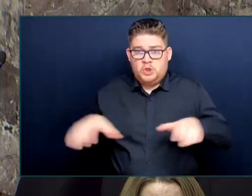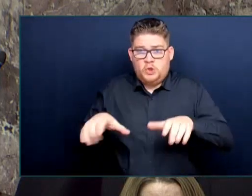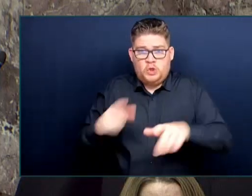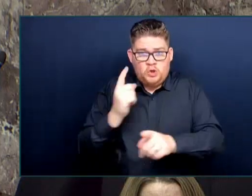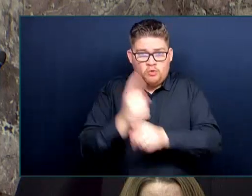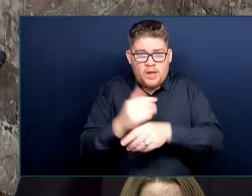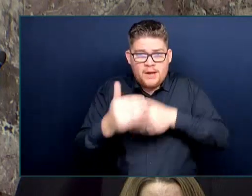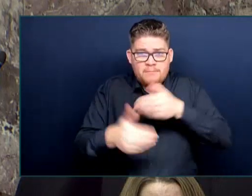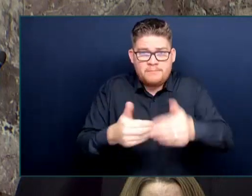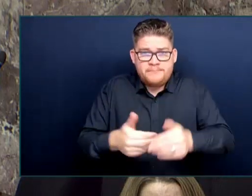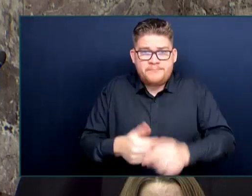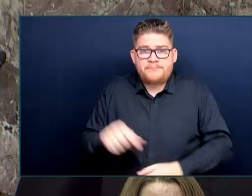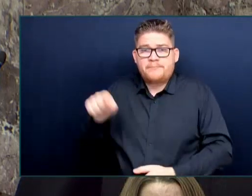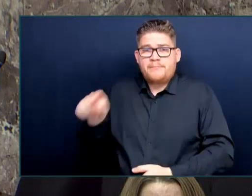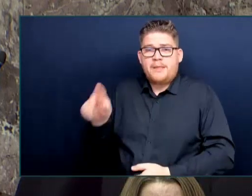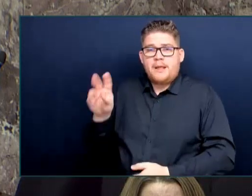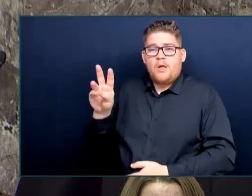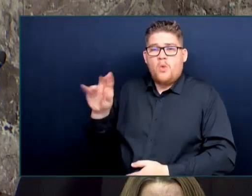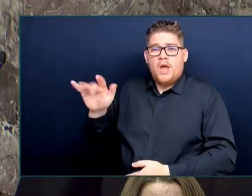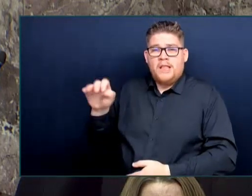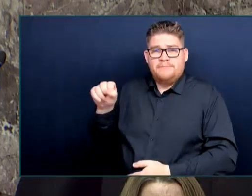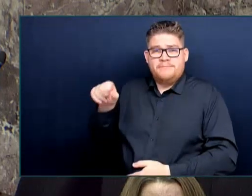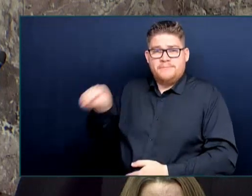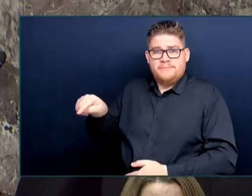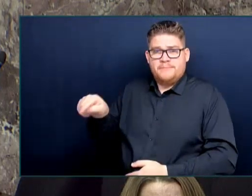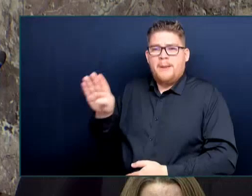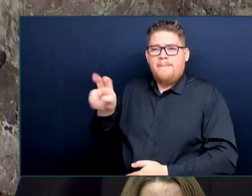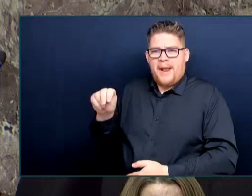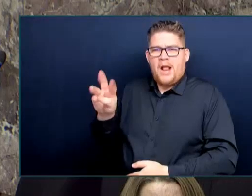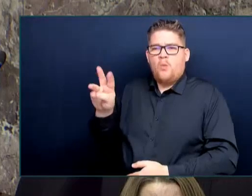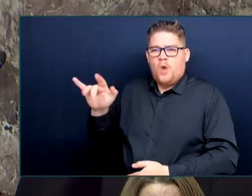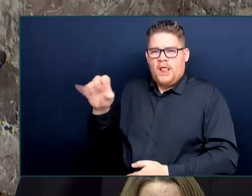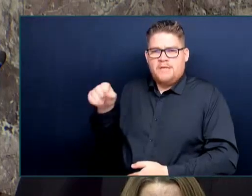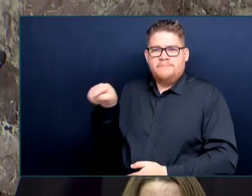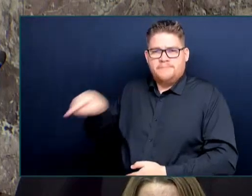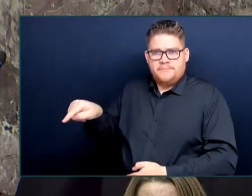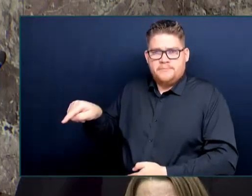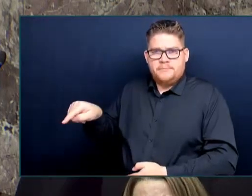support them in their efforts to protect public safety, and will continue to do so.